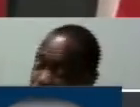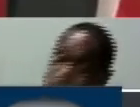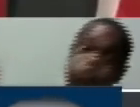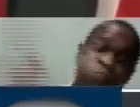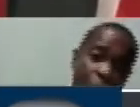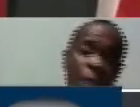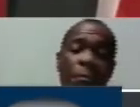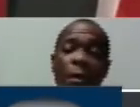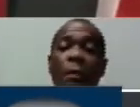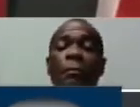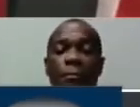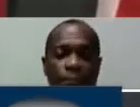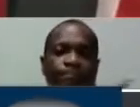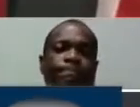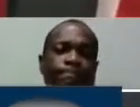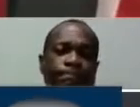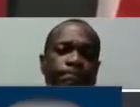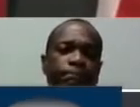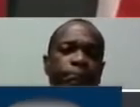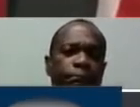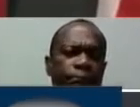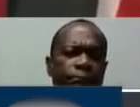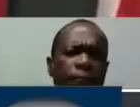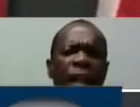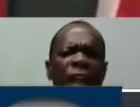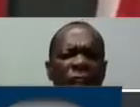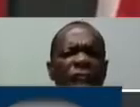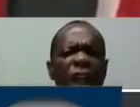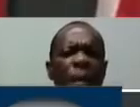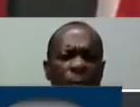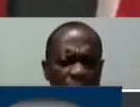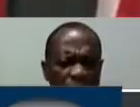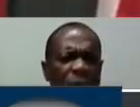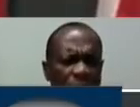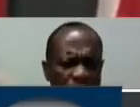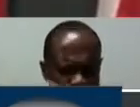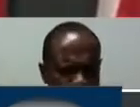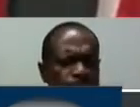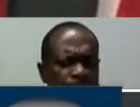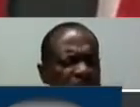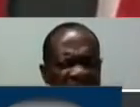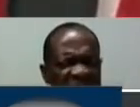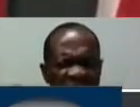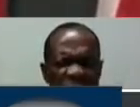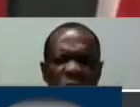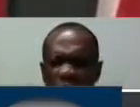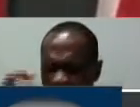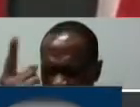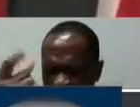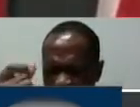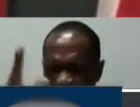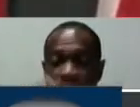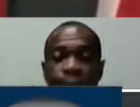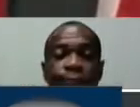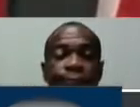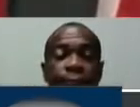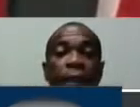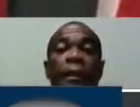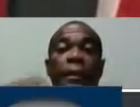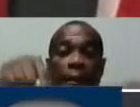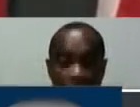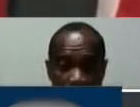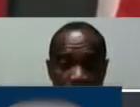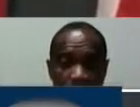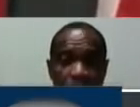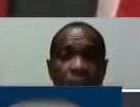And I want to repeat that for those who have not understood that. In this pandemic of 2020 to